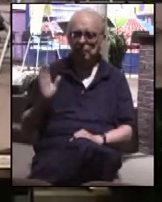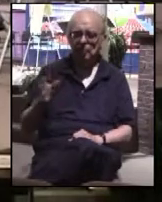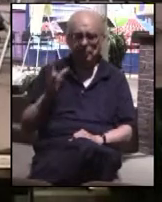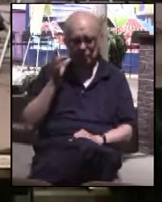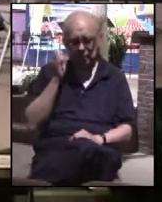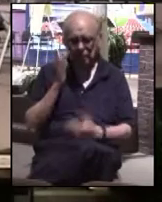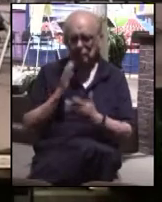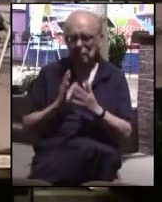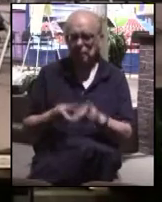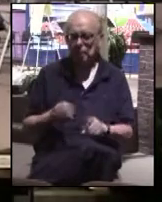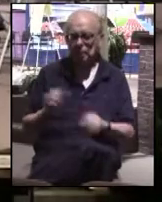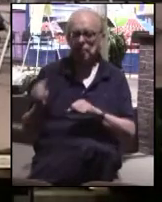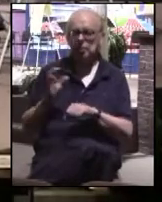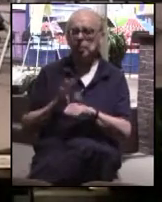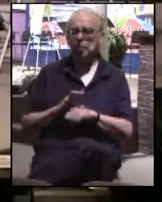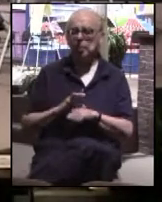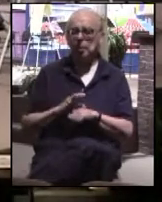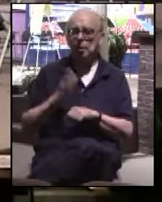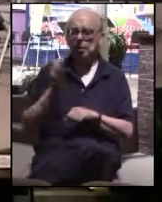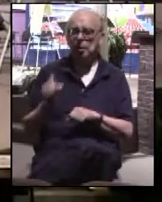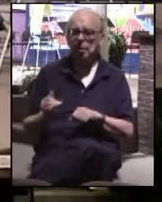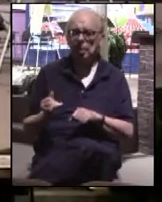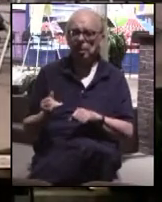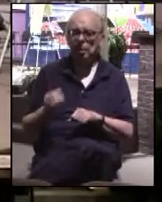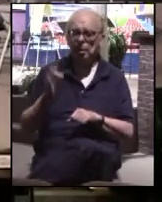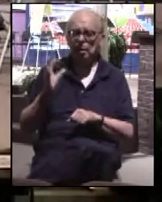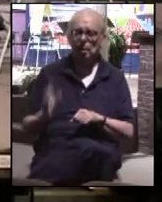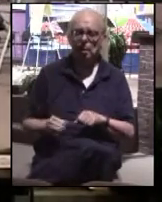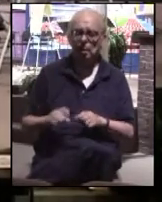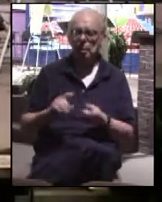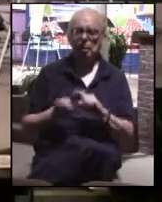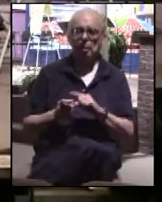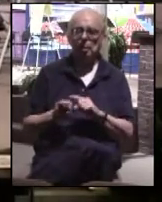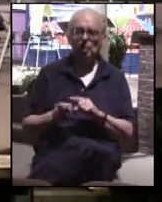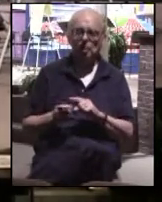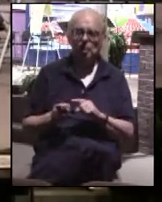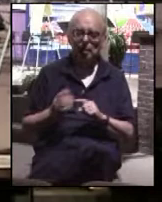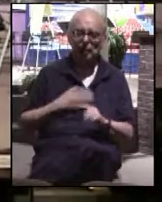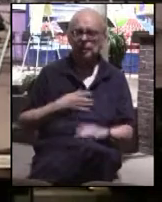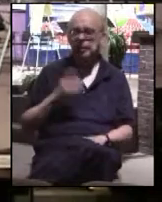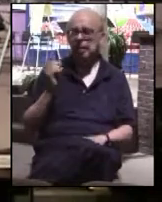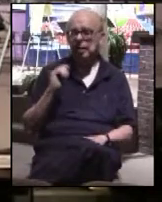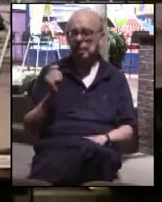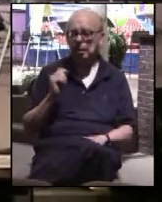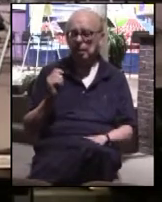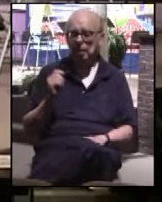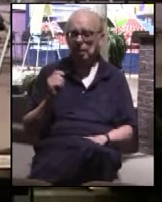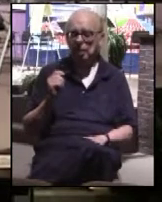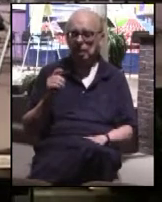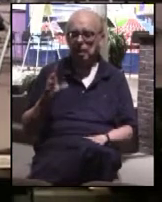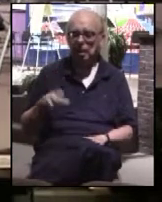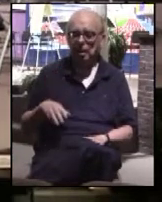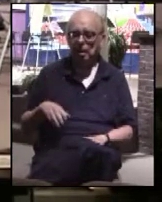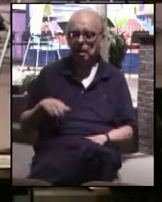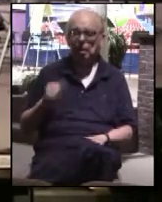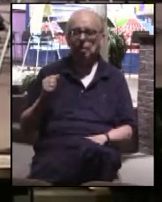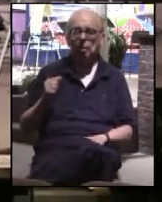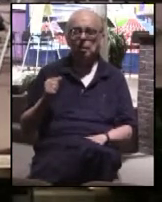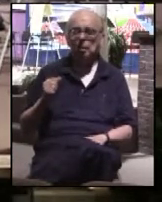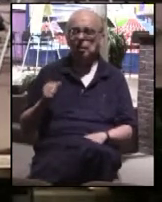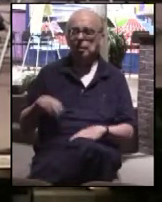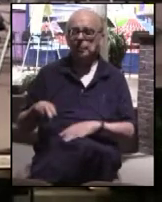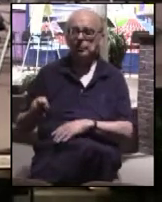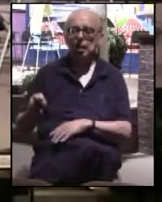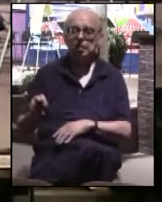heard of someone who left the church because the pastor suddenly changed his theology or adopted snake handling worship